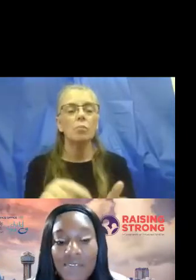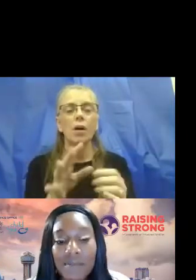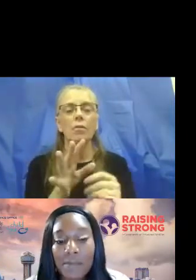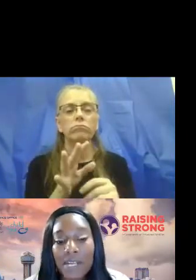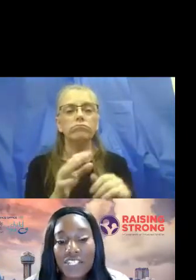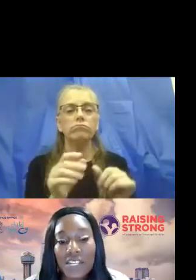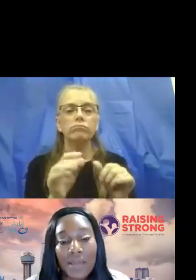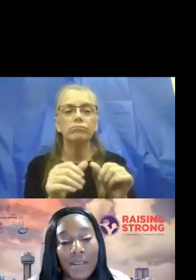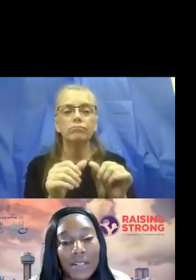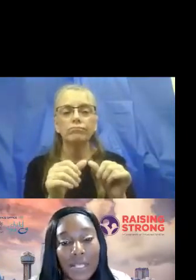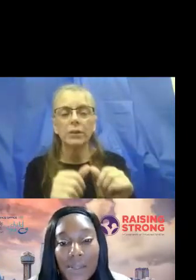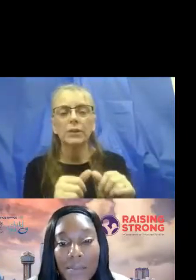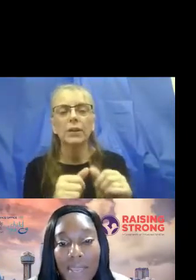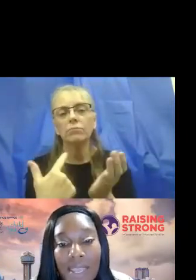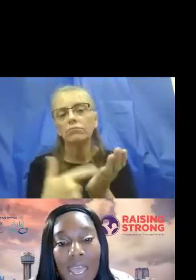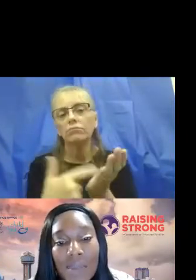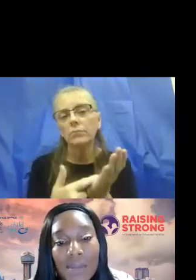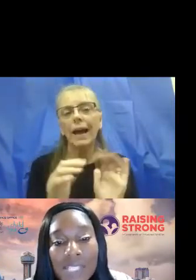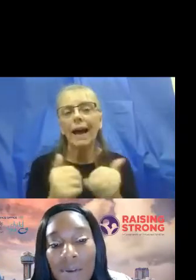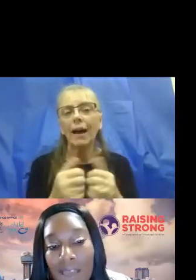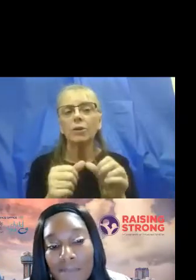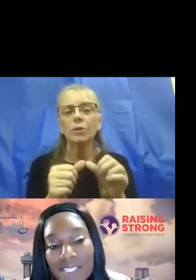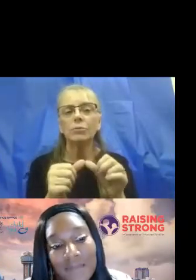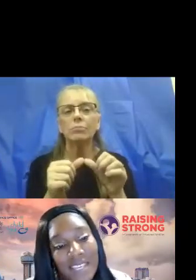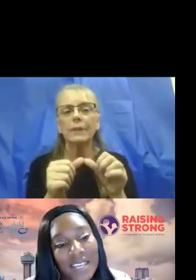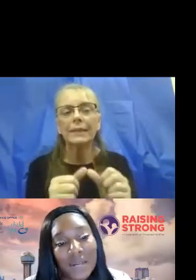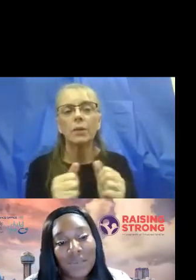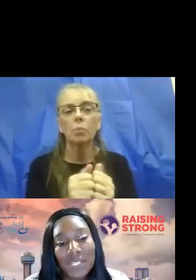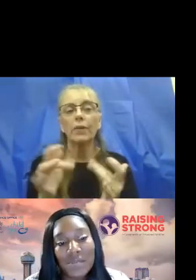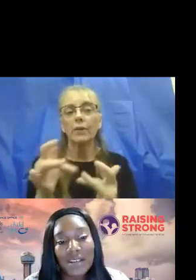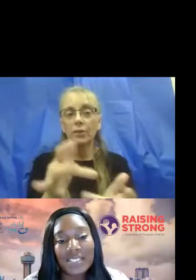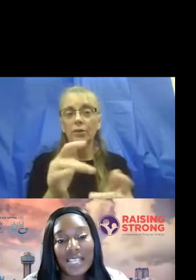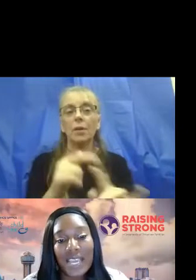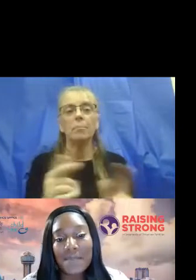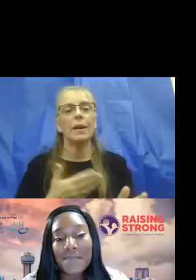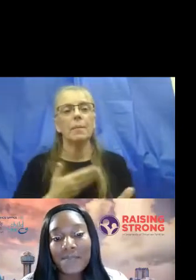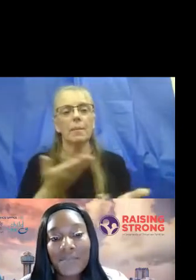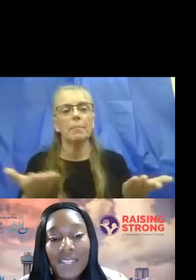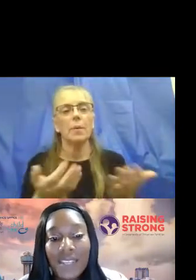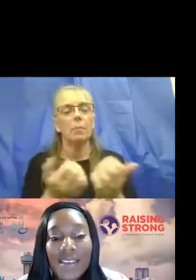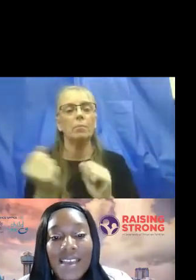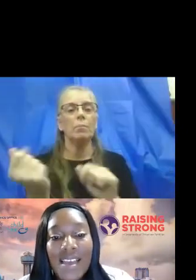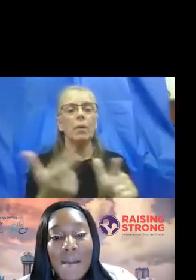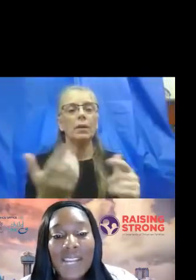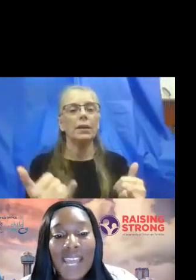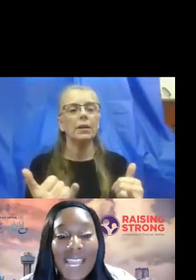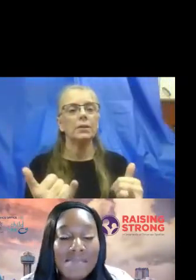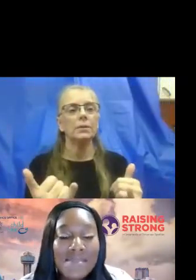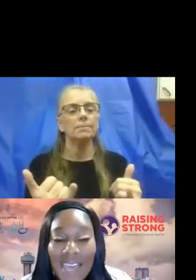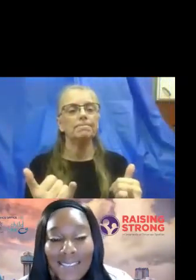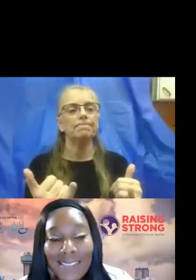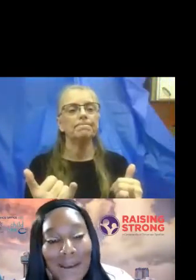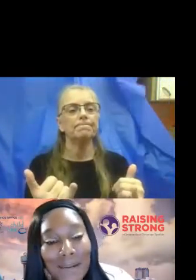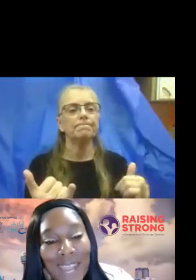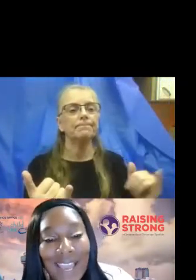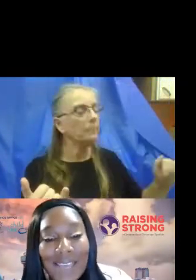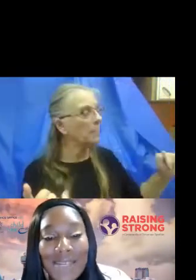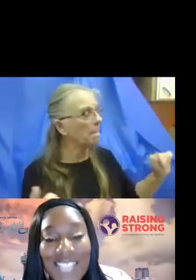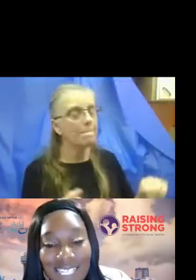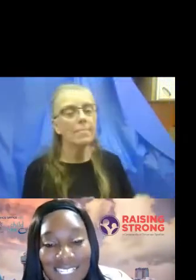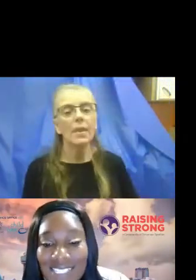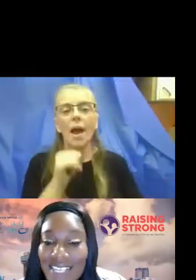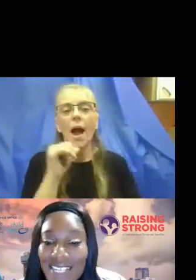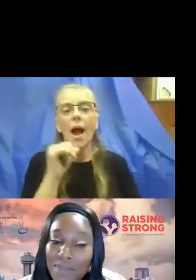with Nurse Family Partnership here in a little bit, but I'm so happy to be here with you all today. But I am not alone. I